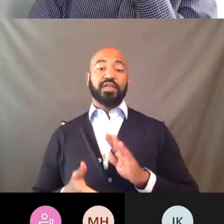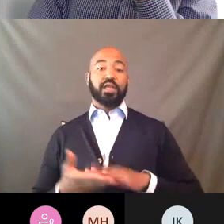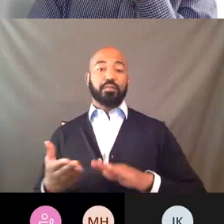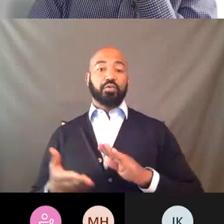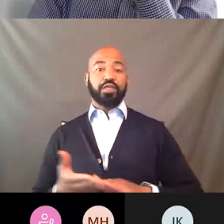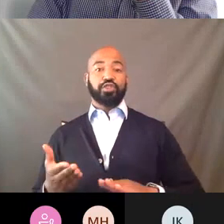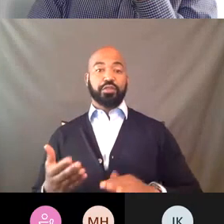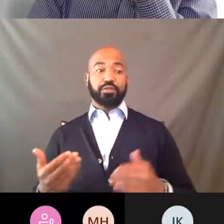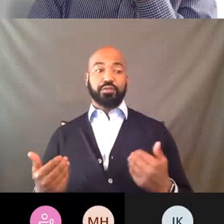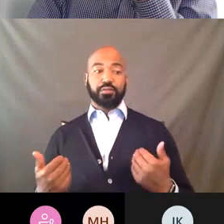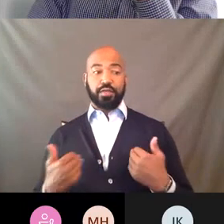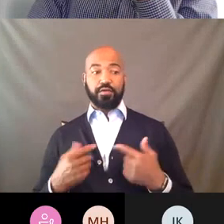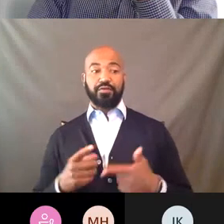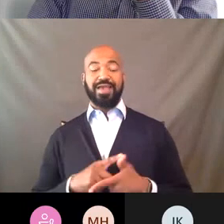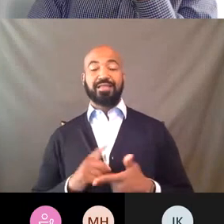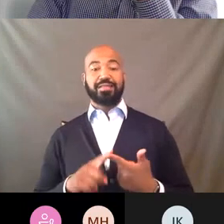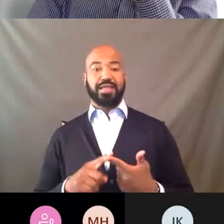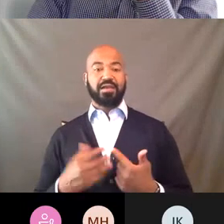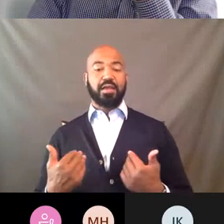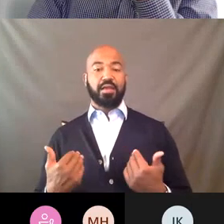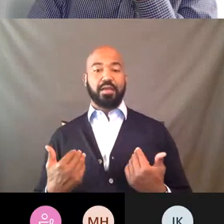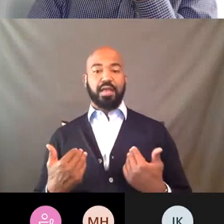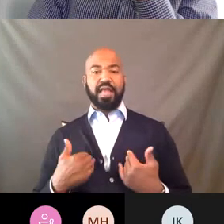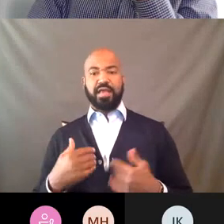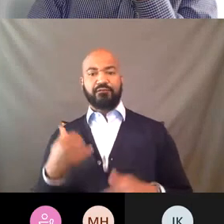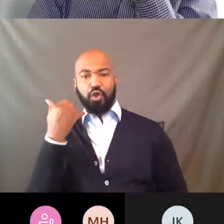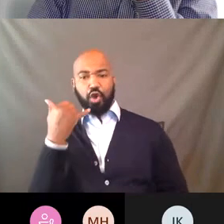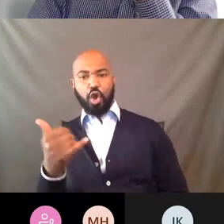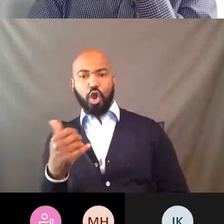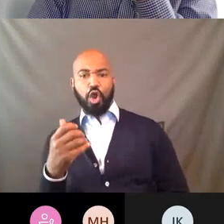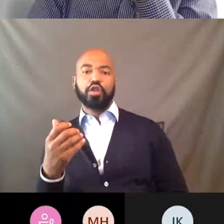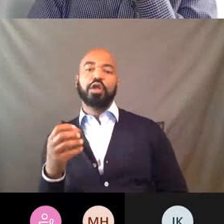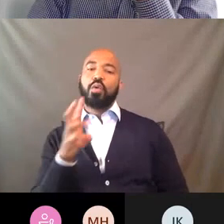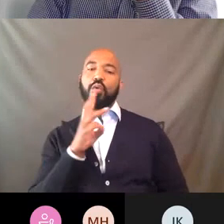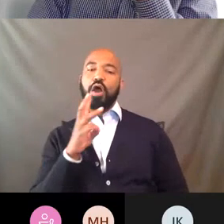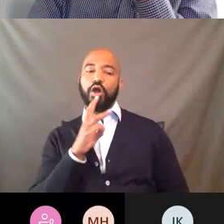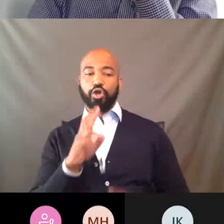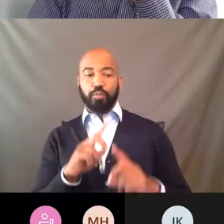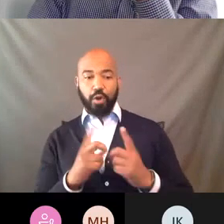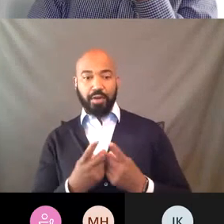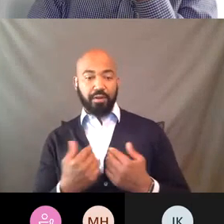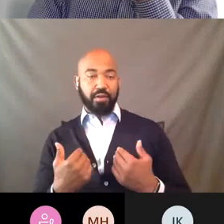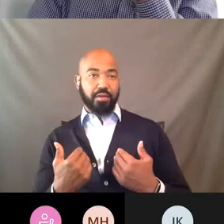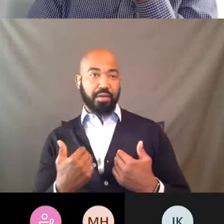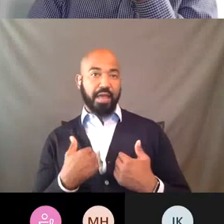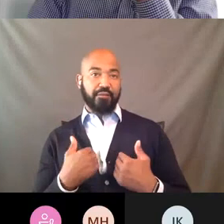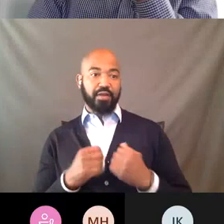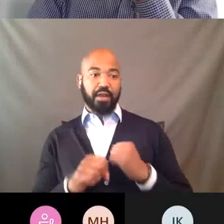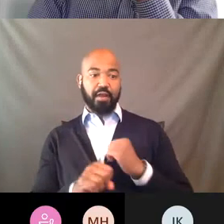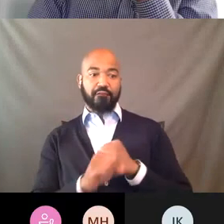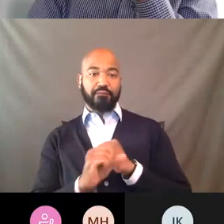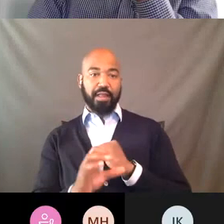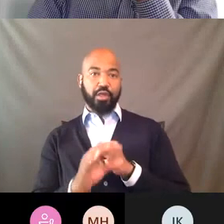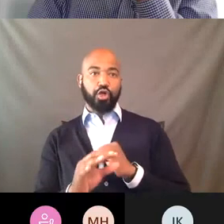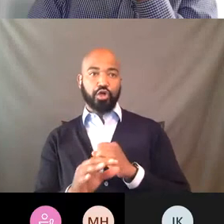operations. And I had called the water department about maybe having a flyer put in